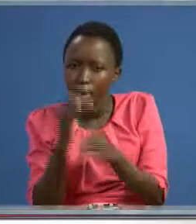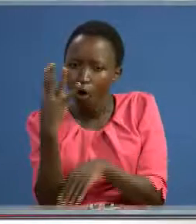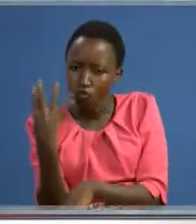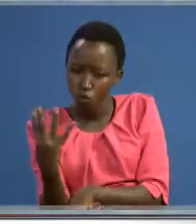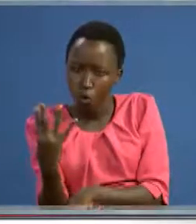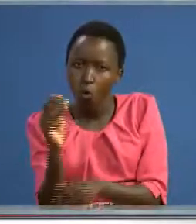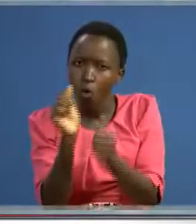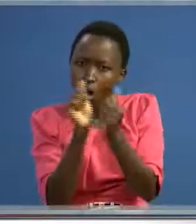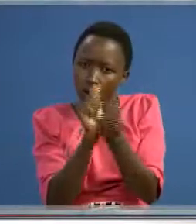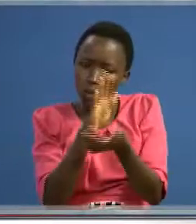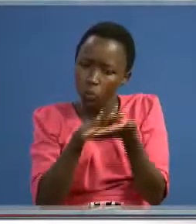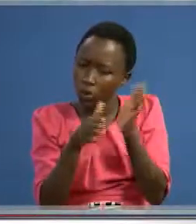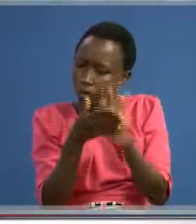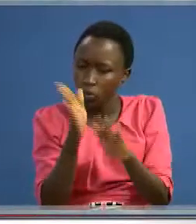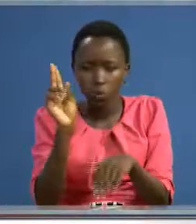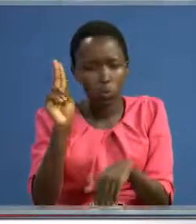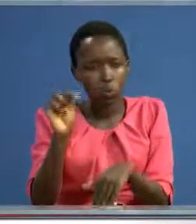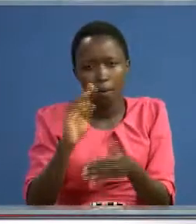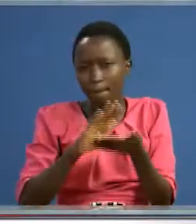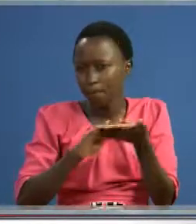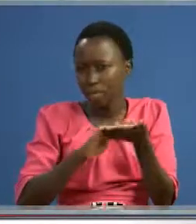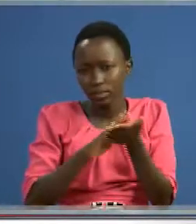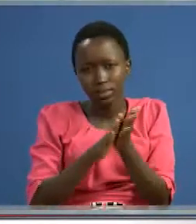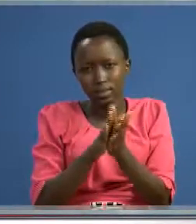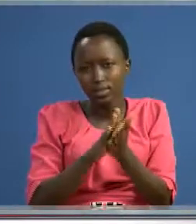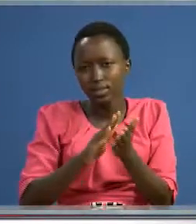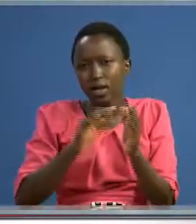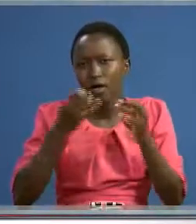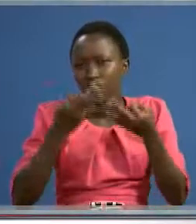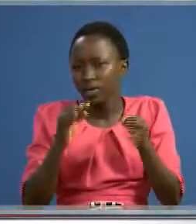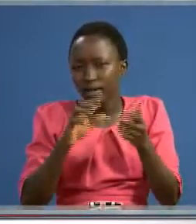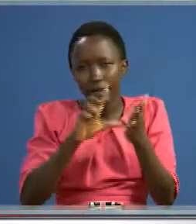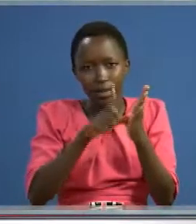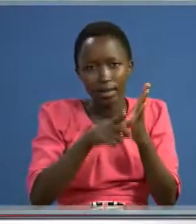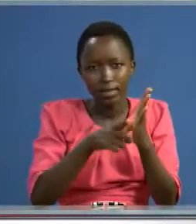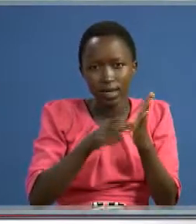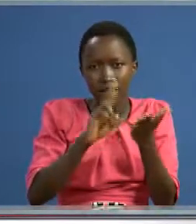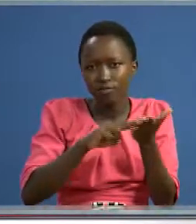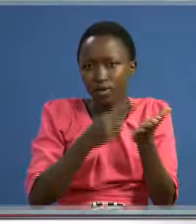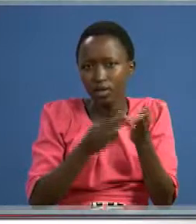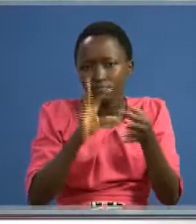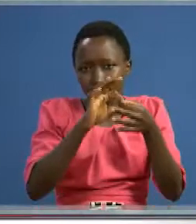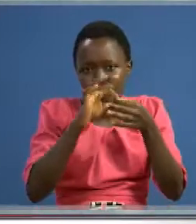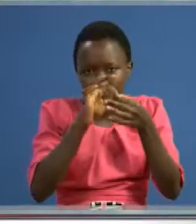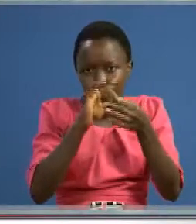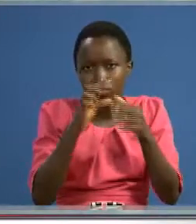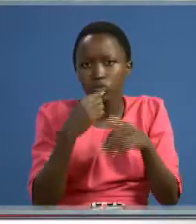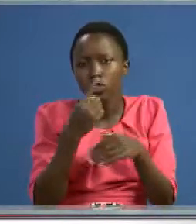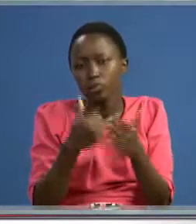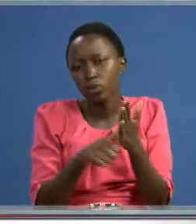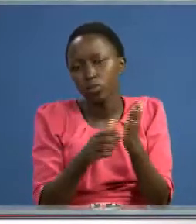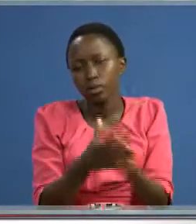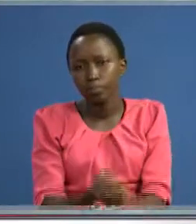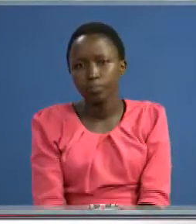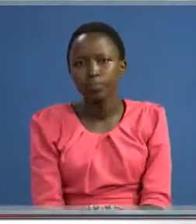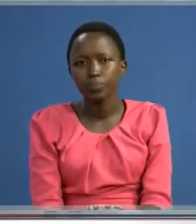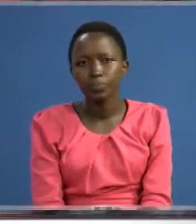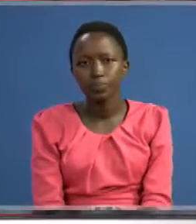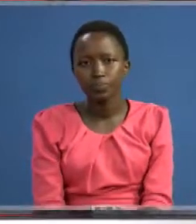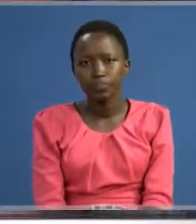four arrested him with no basis. He was released later after police failed to connect him to the said crimes.